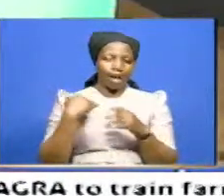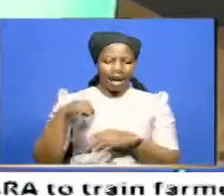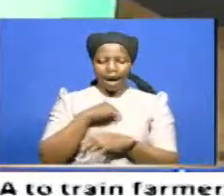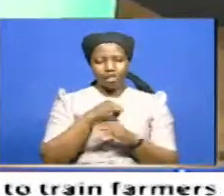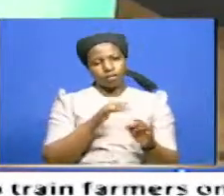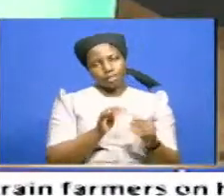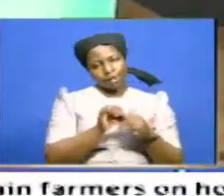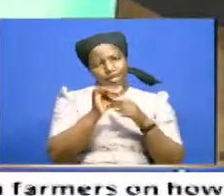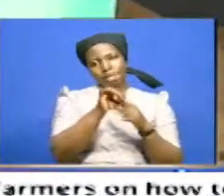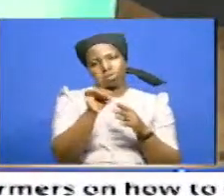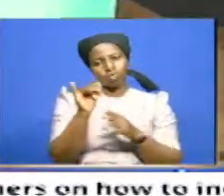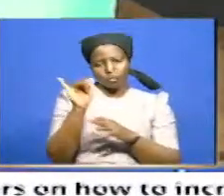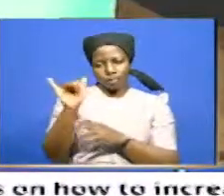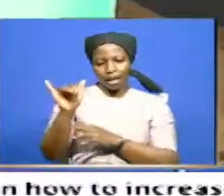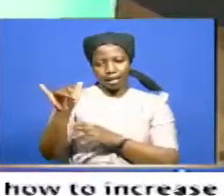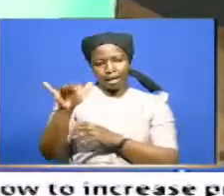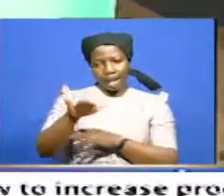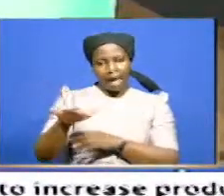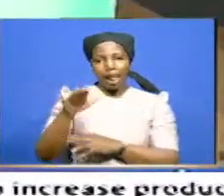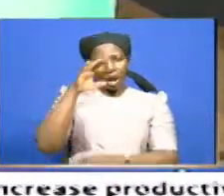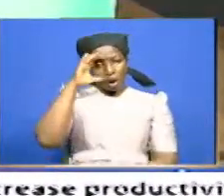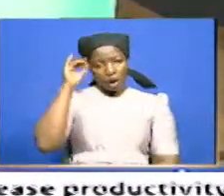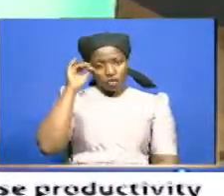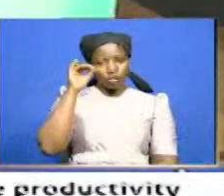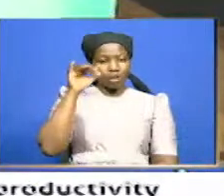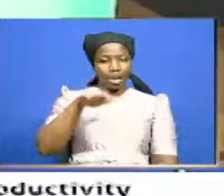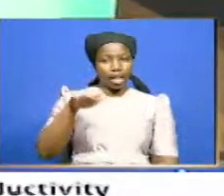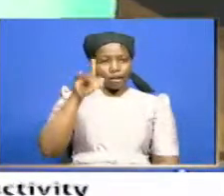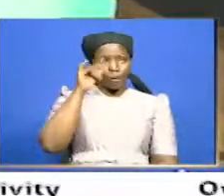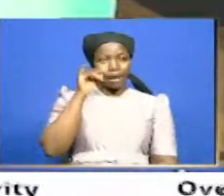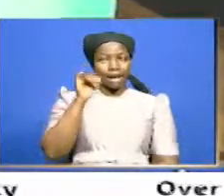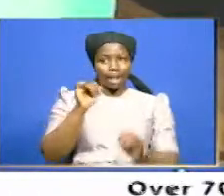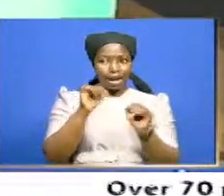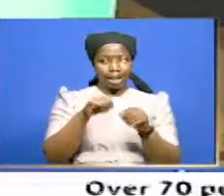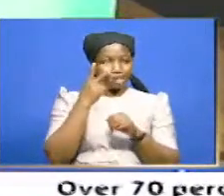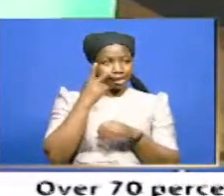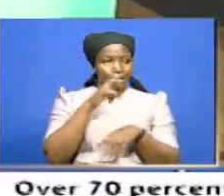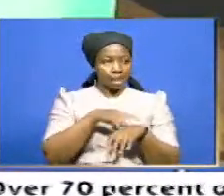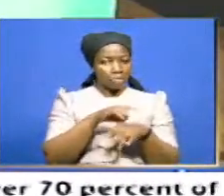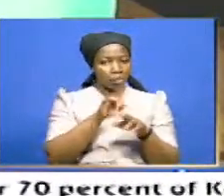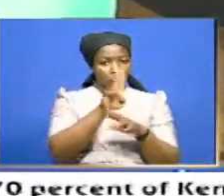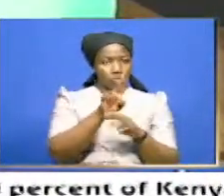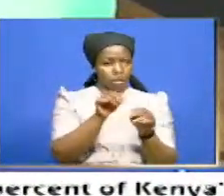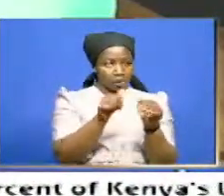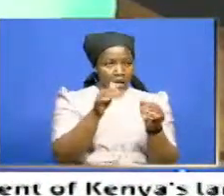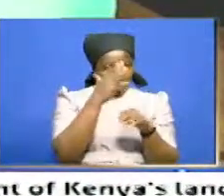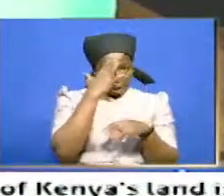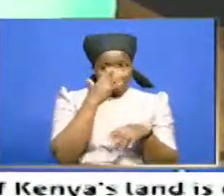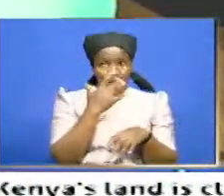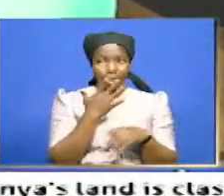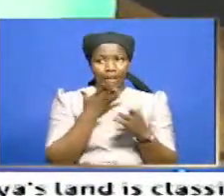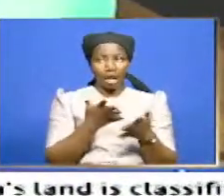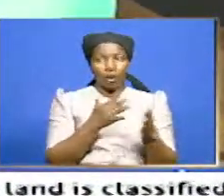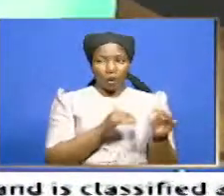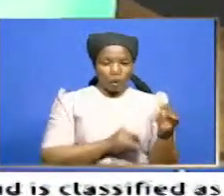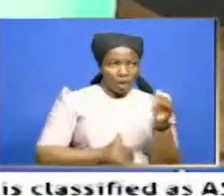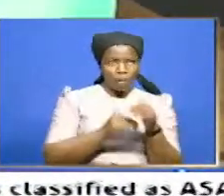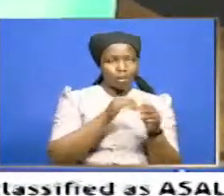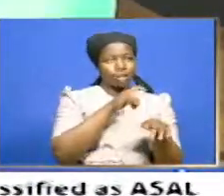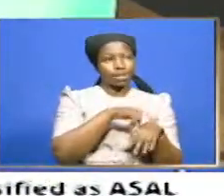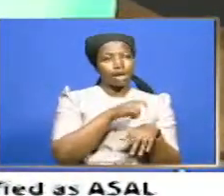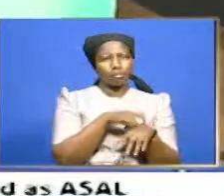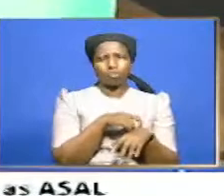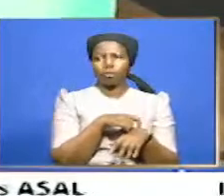the coastal city of Mombasa. I can see time is well spent because it's almost coming to 11 o'clock.